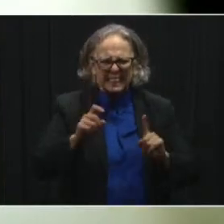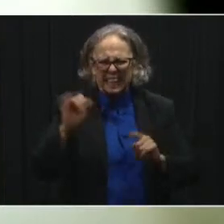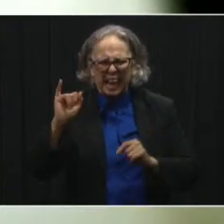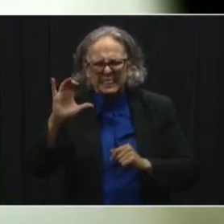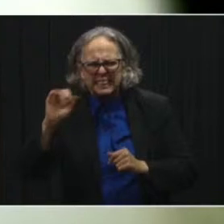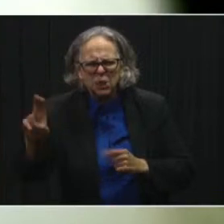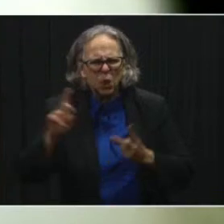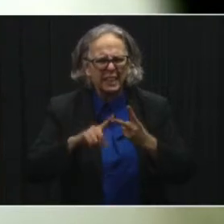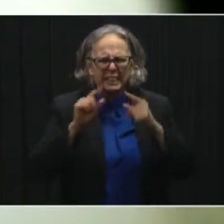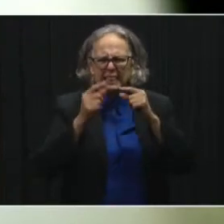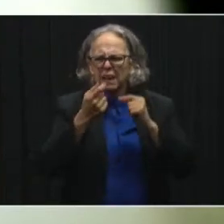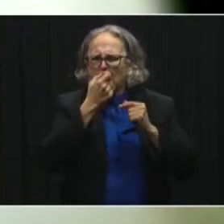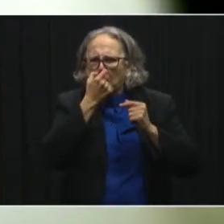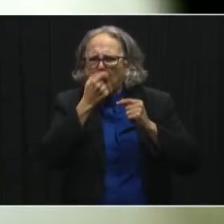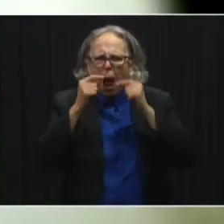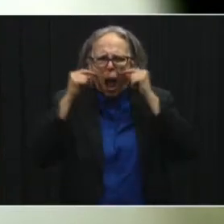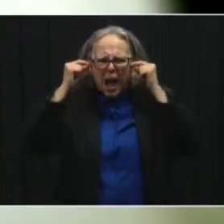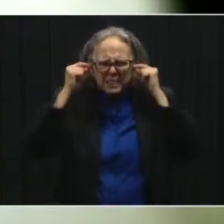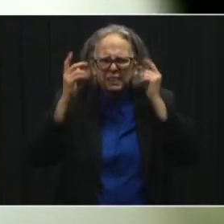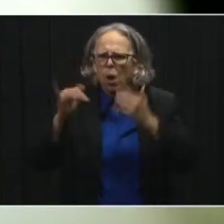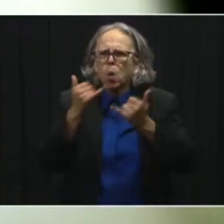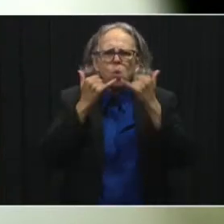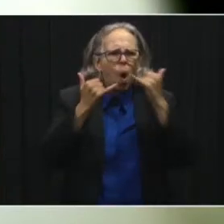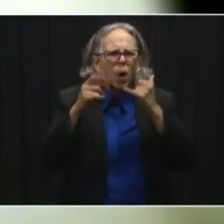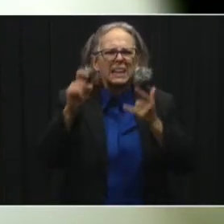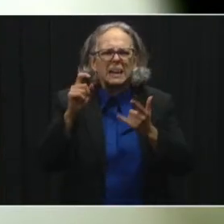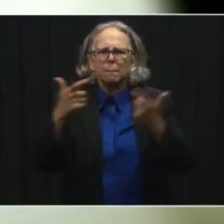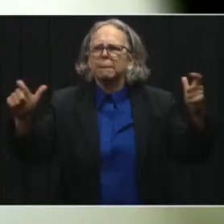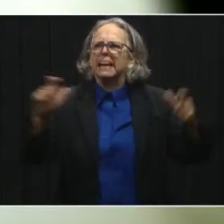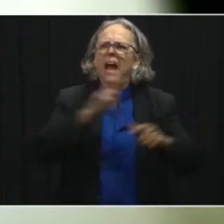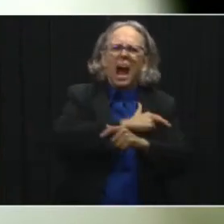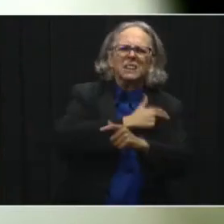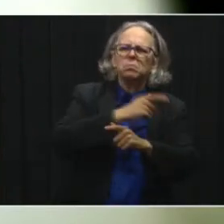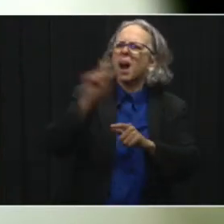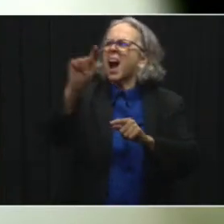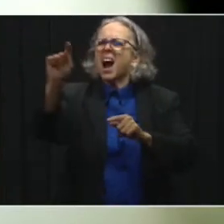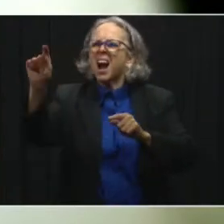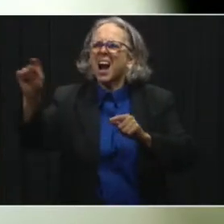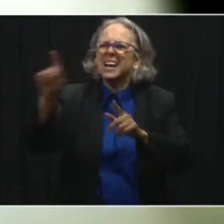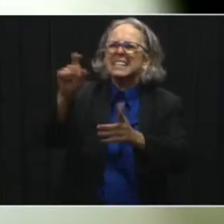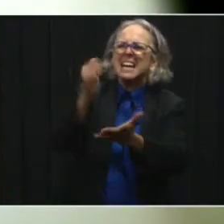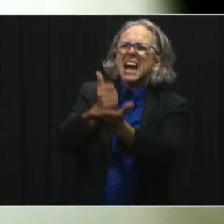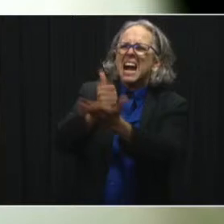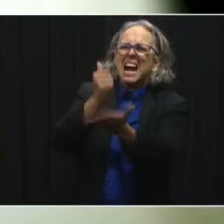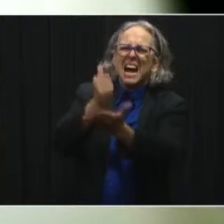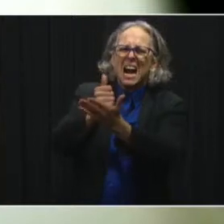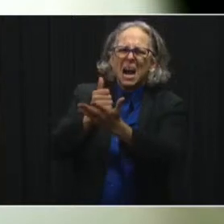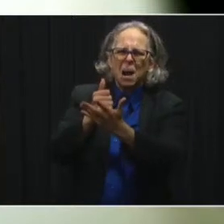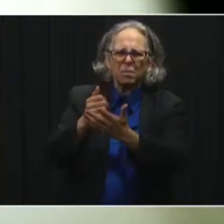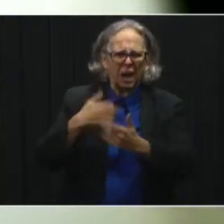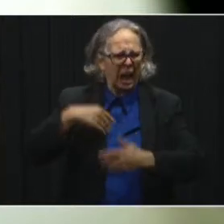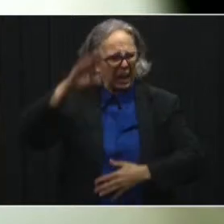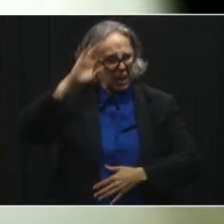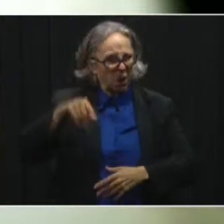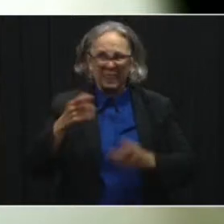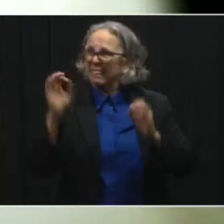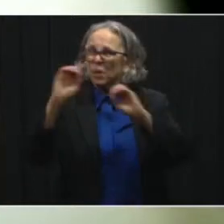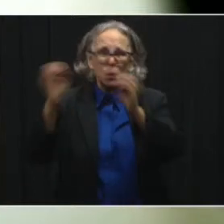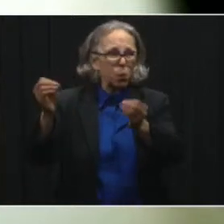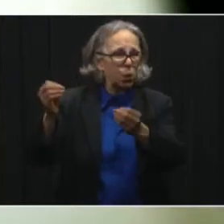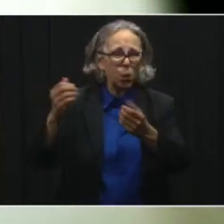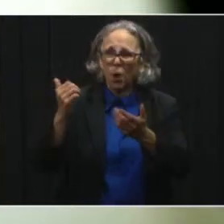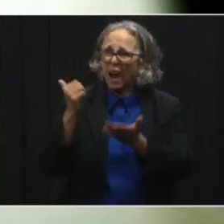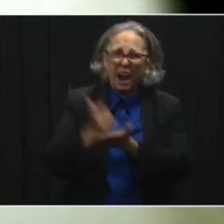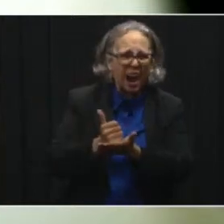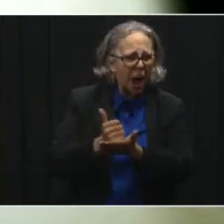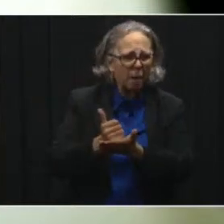get them to a place that can give them what they need, because they quickly become so sick that just the simple breathing